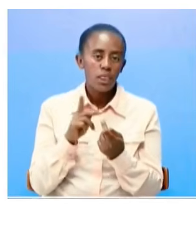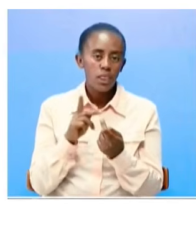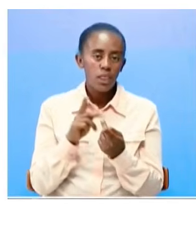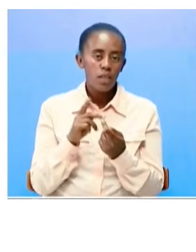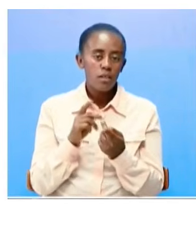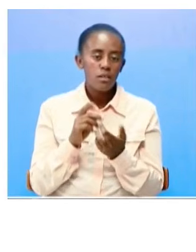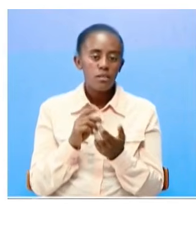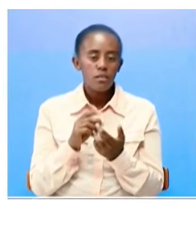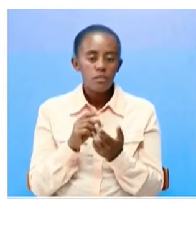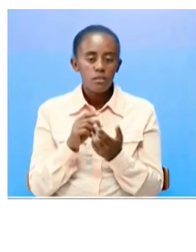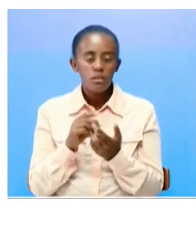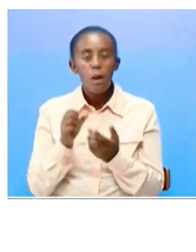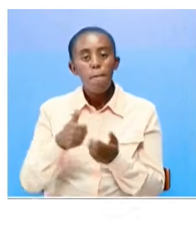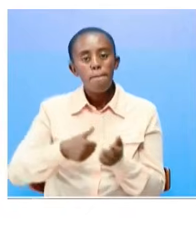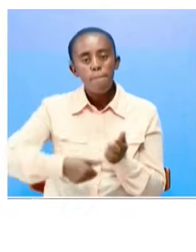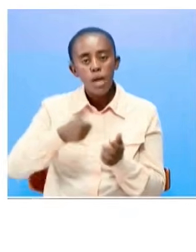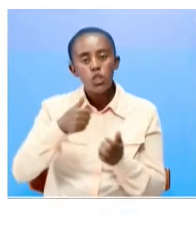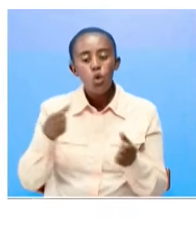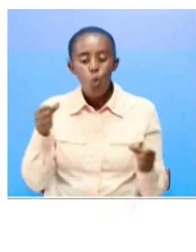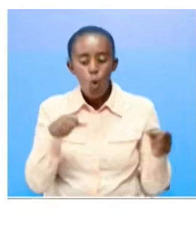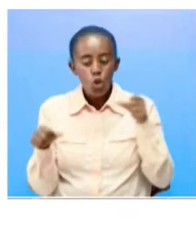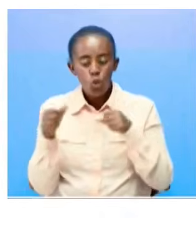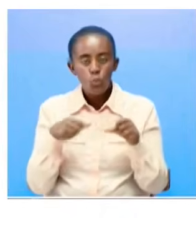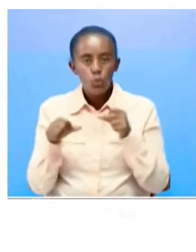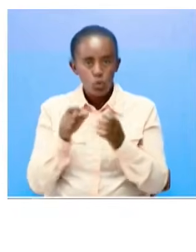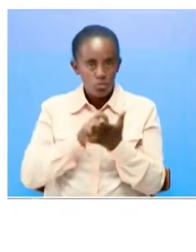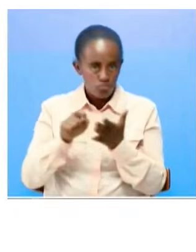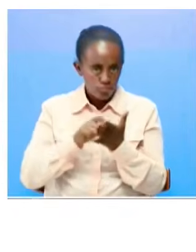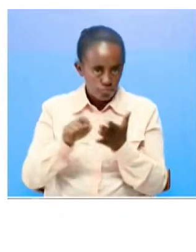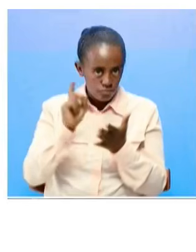And then the major contribution should be written here.